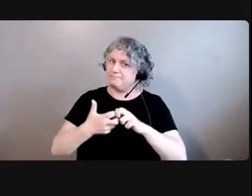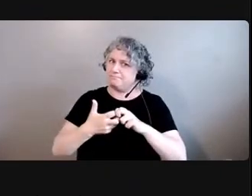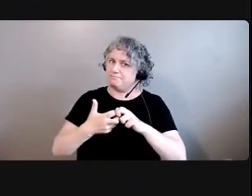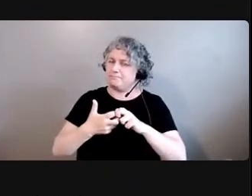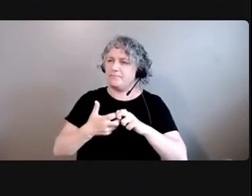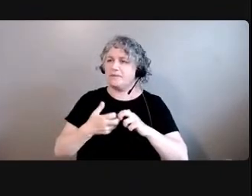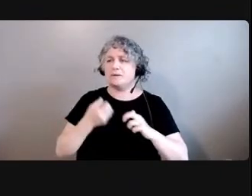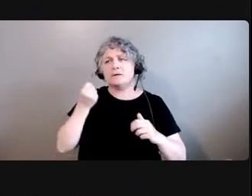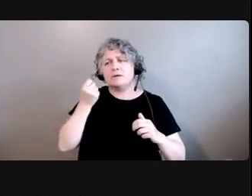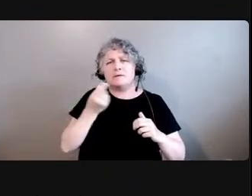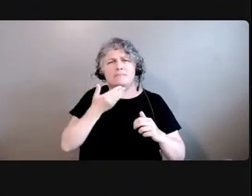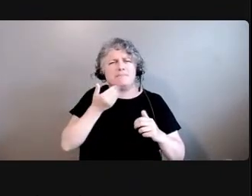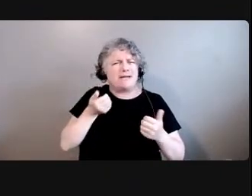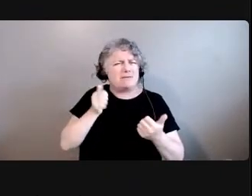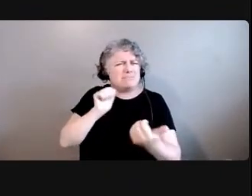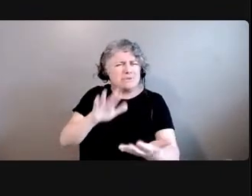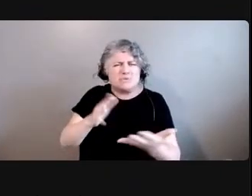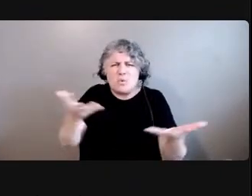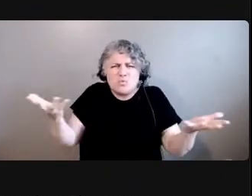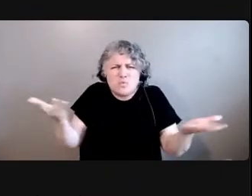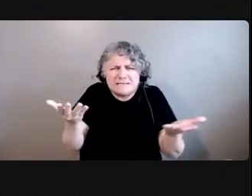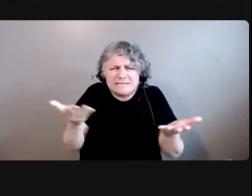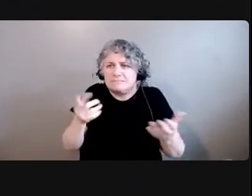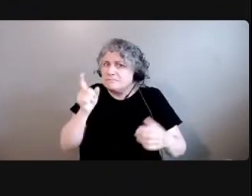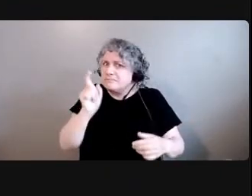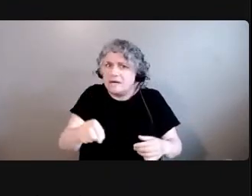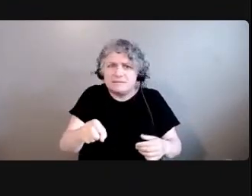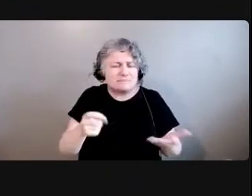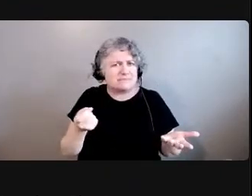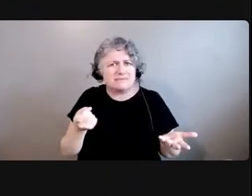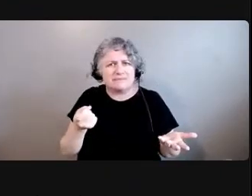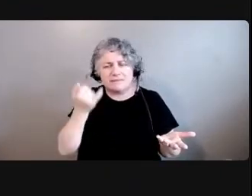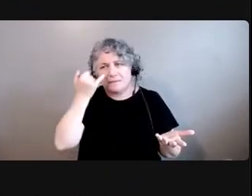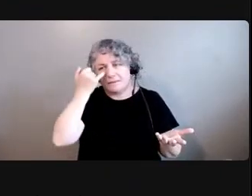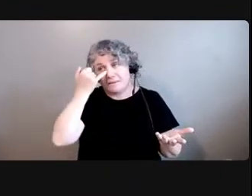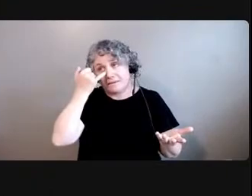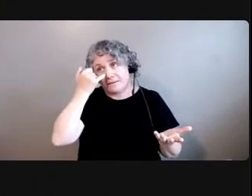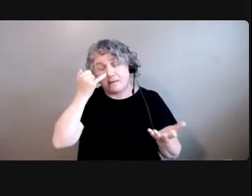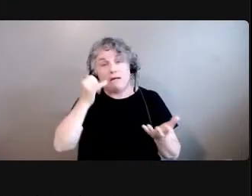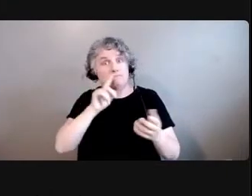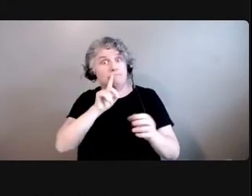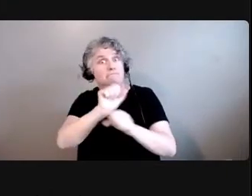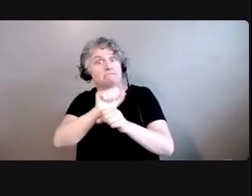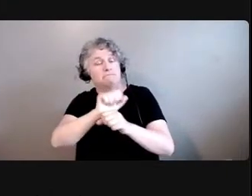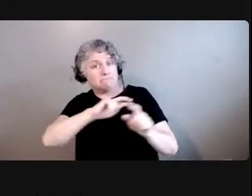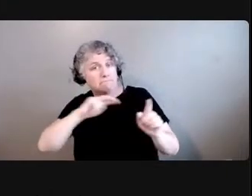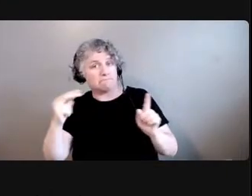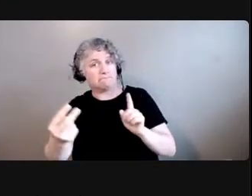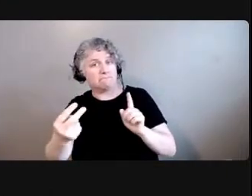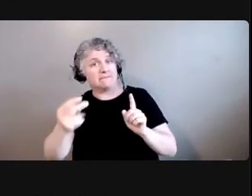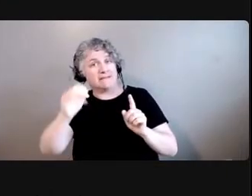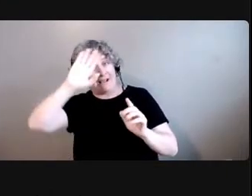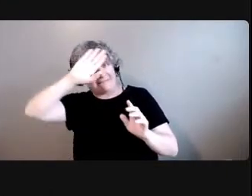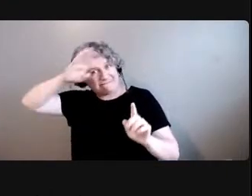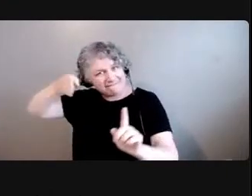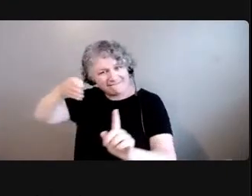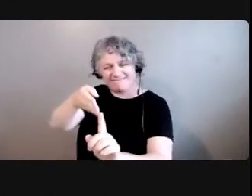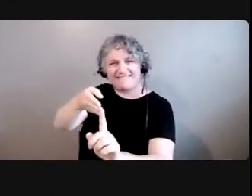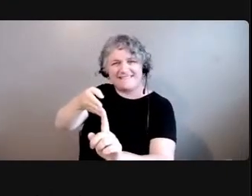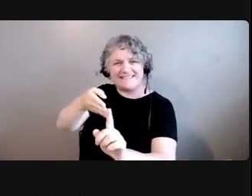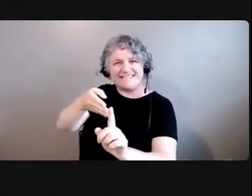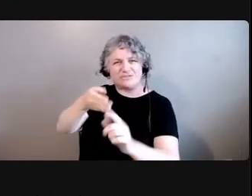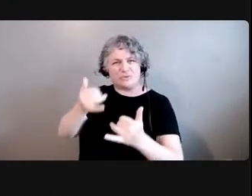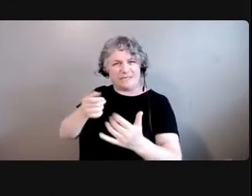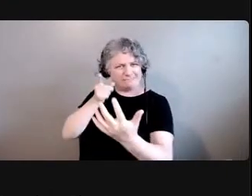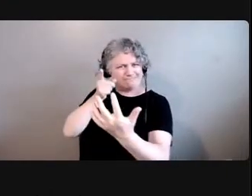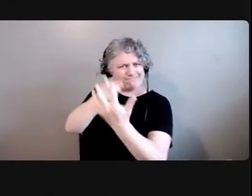But surely there's a better way of doing things. In fact, there are better ways of doing things. And now the trail comes back to the central point that I want to